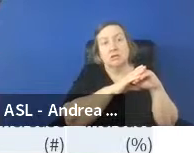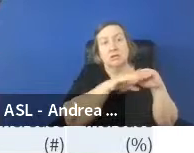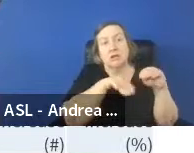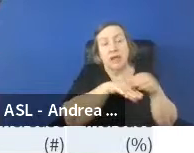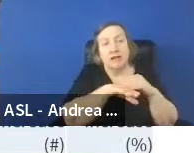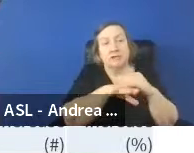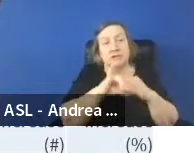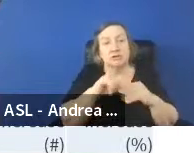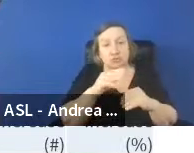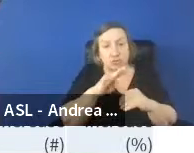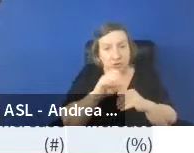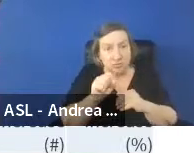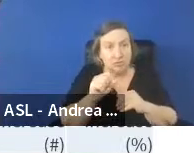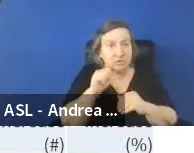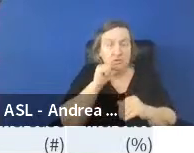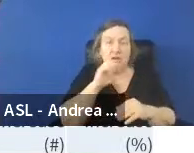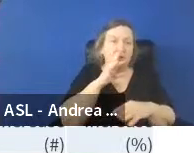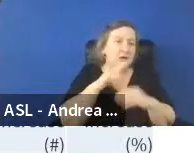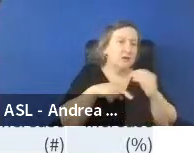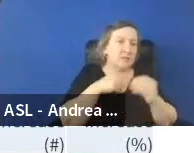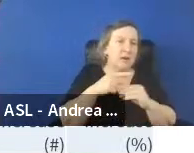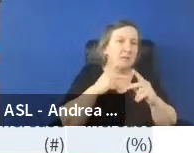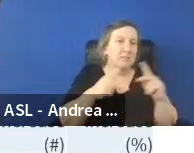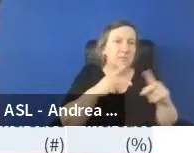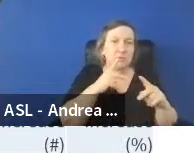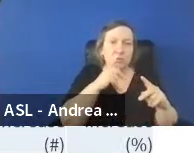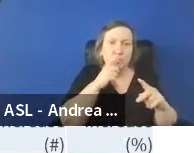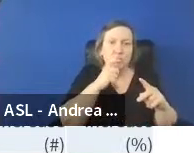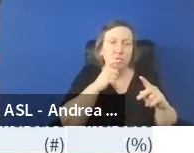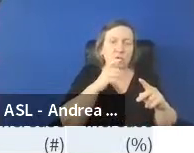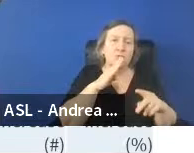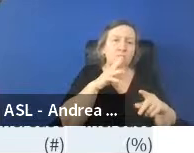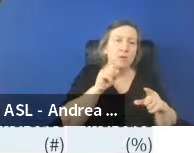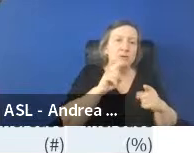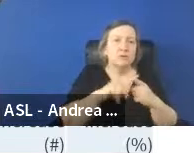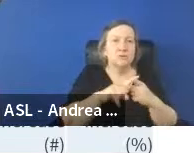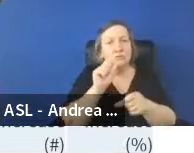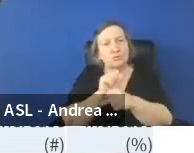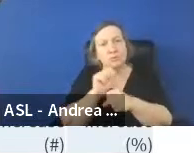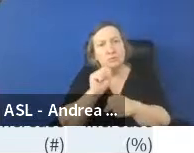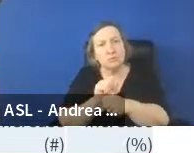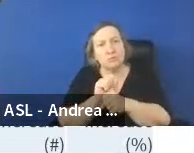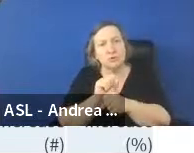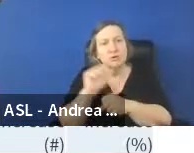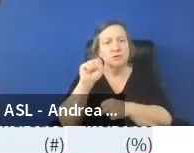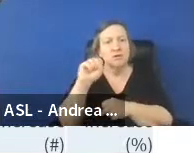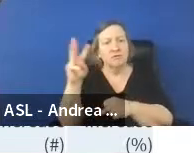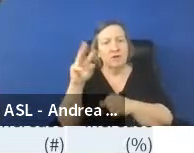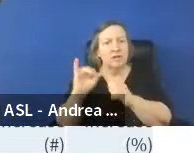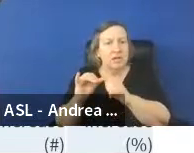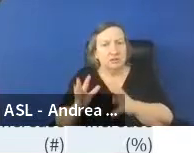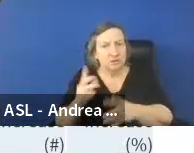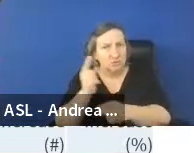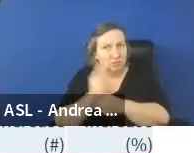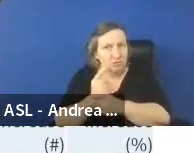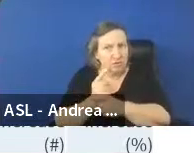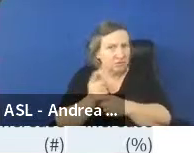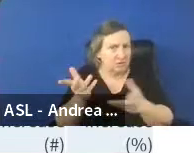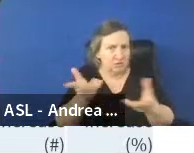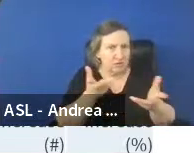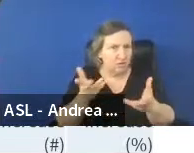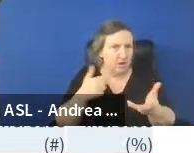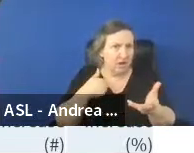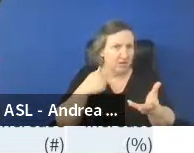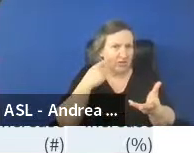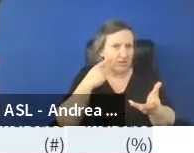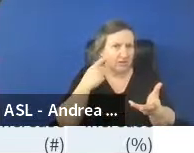access to job, we're not talking about people who take bus to work as a software engineer work, right? So I think that could